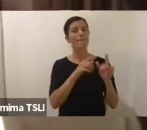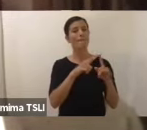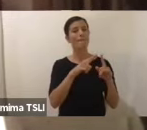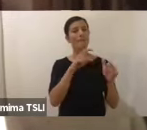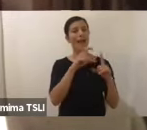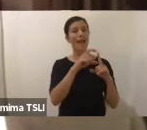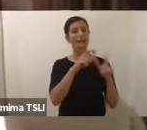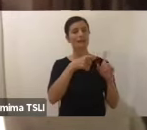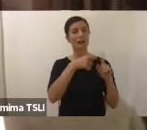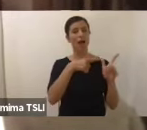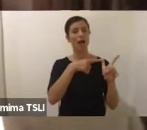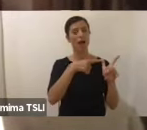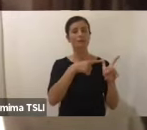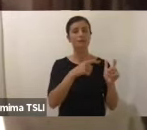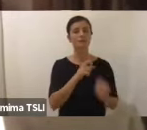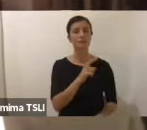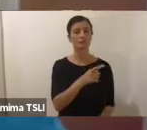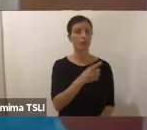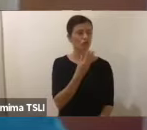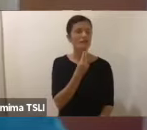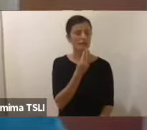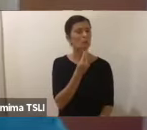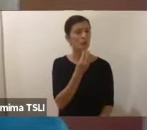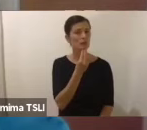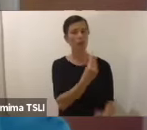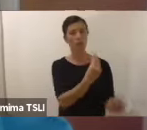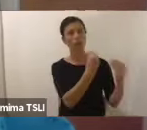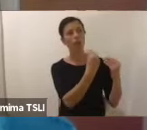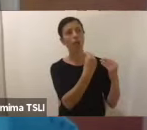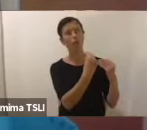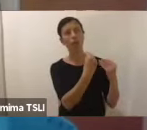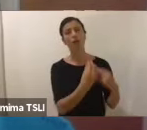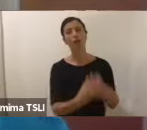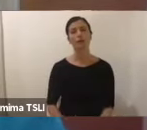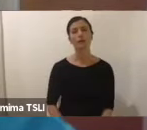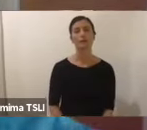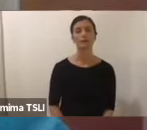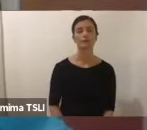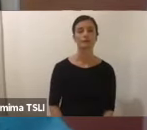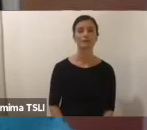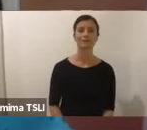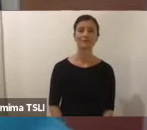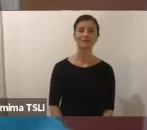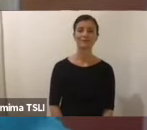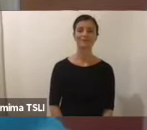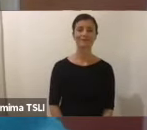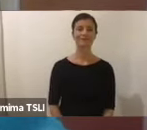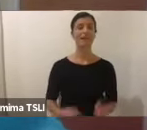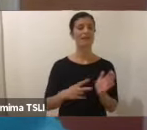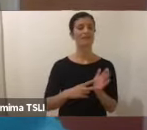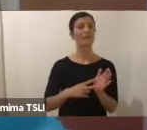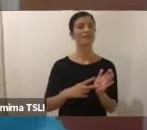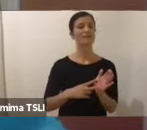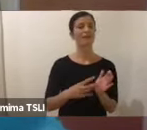is really useful to us thank you our brothers our brothers and sisters will be on the next